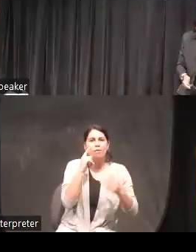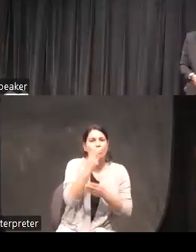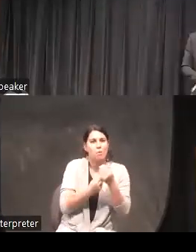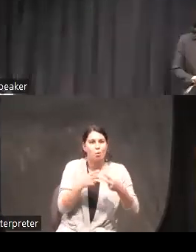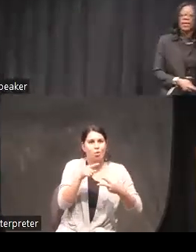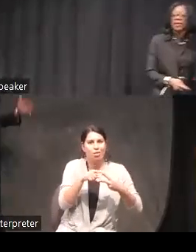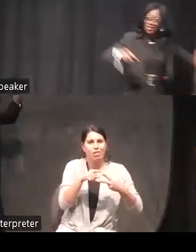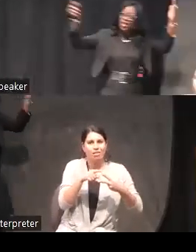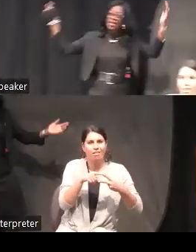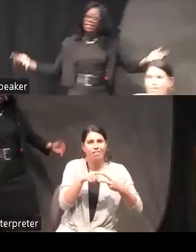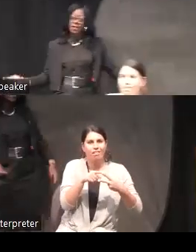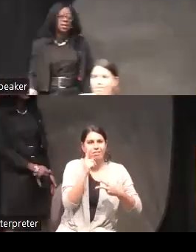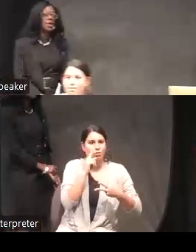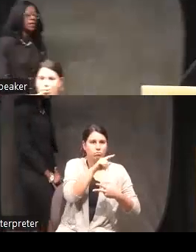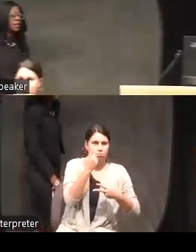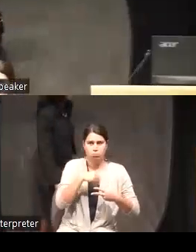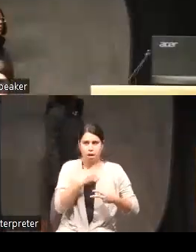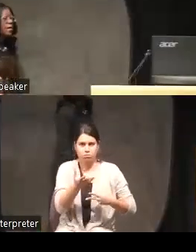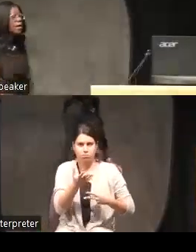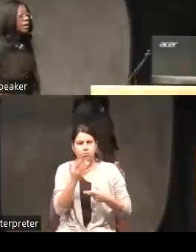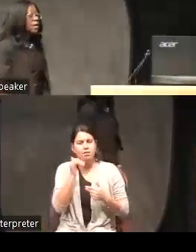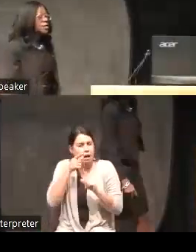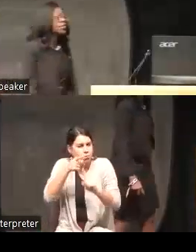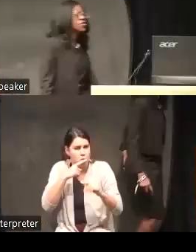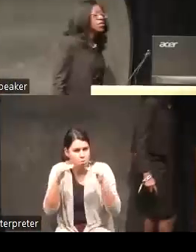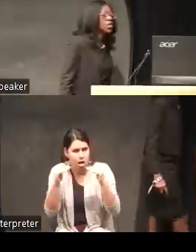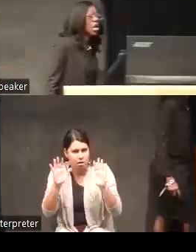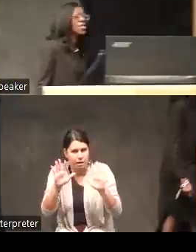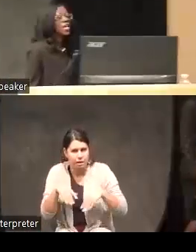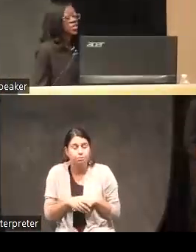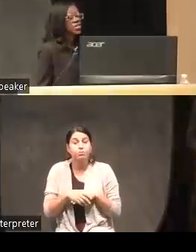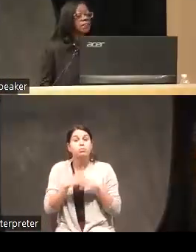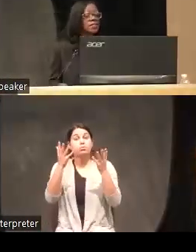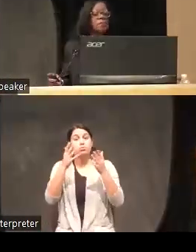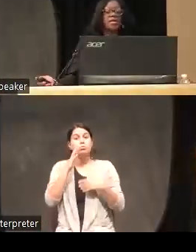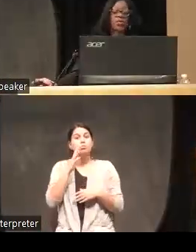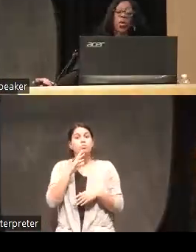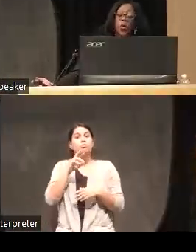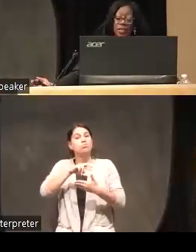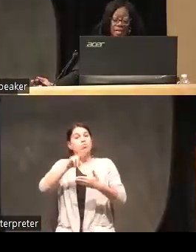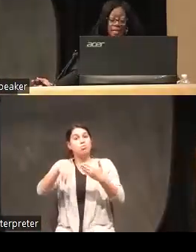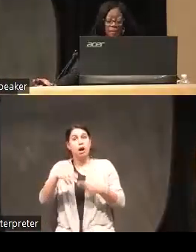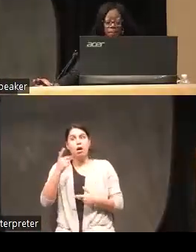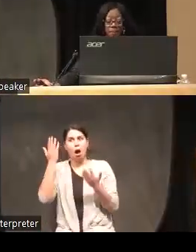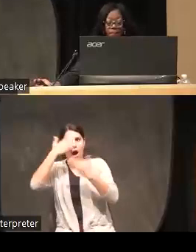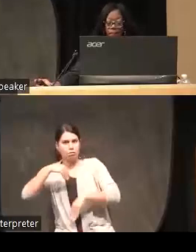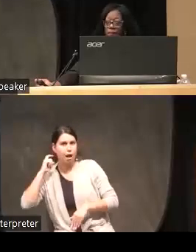treatment, right? That's our ideal, equality, right? So the results are unconscious and implicit bias was